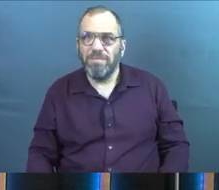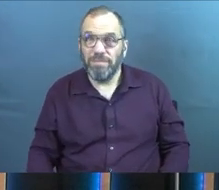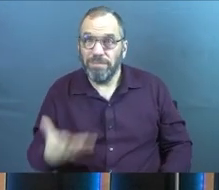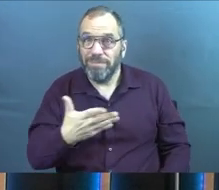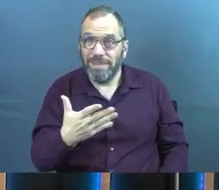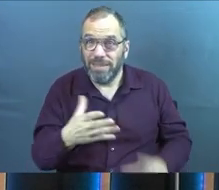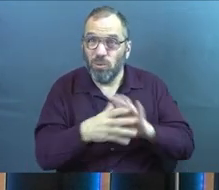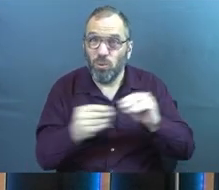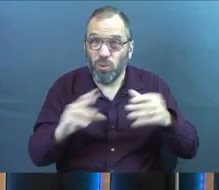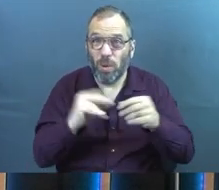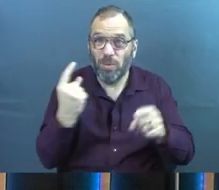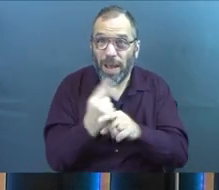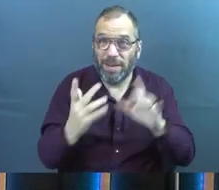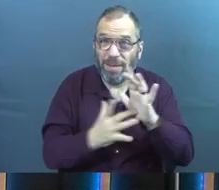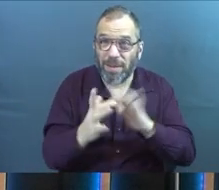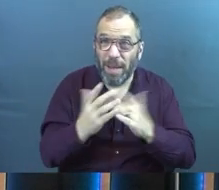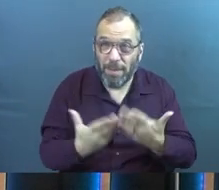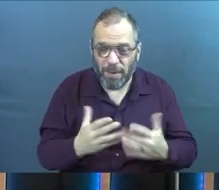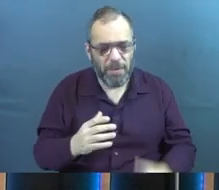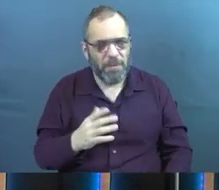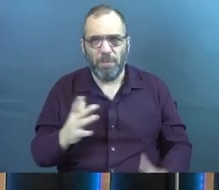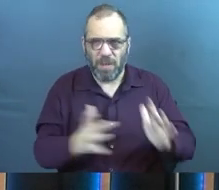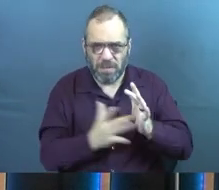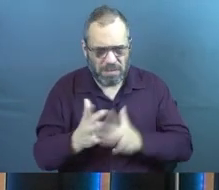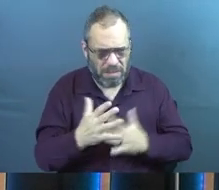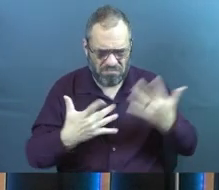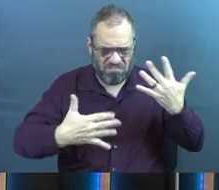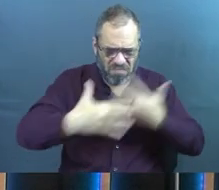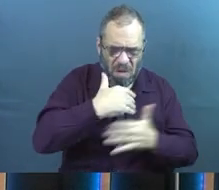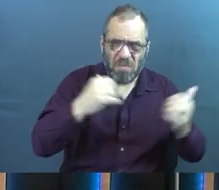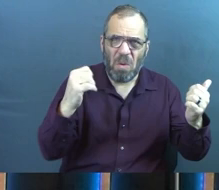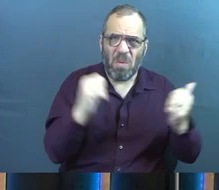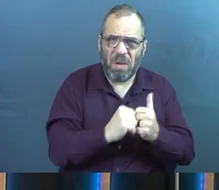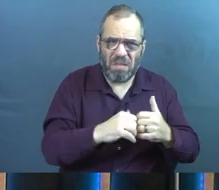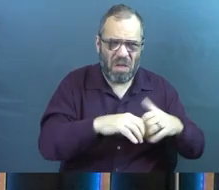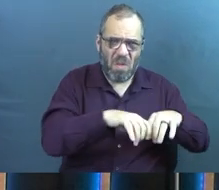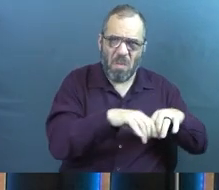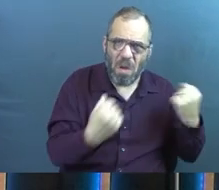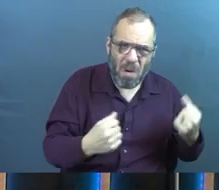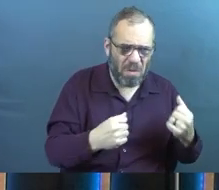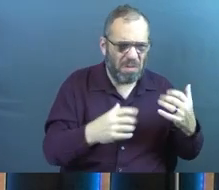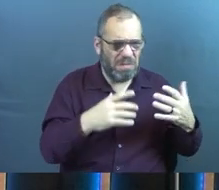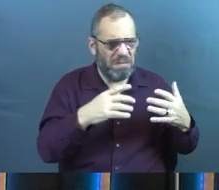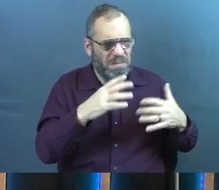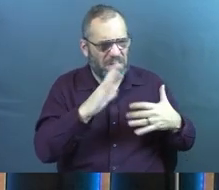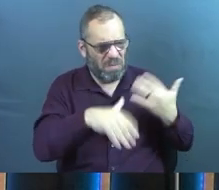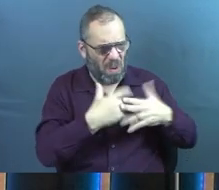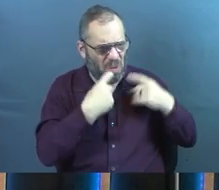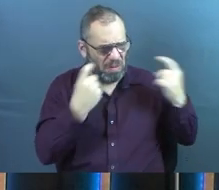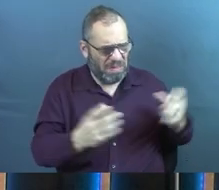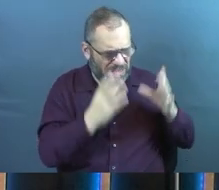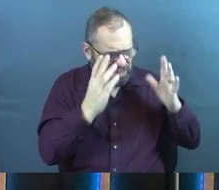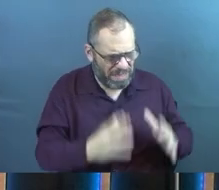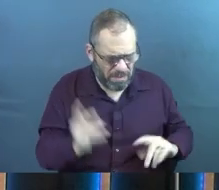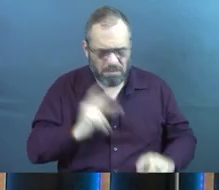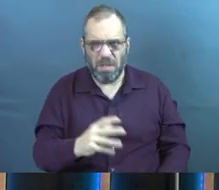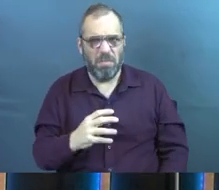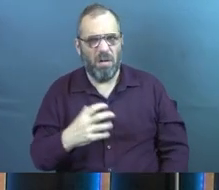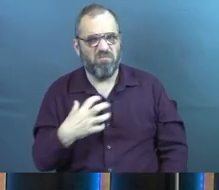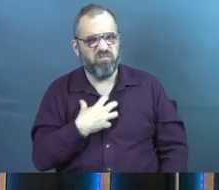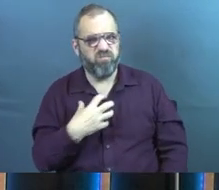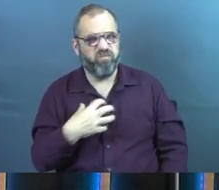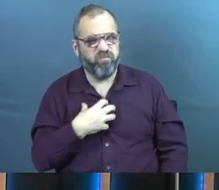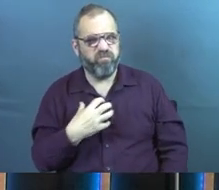see that we see this so many other times in scripture, right? As Jesus hangs out with the broken. Jesus hangs out with the sinners, and people are